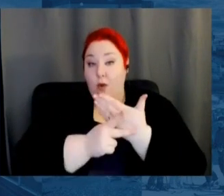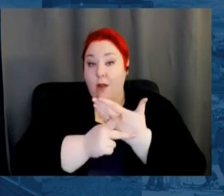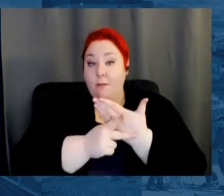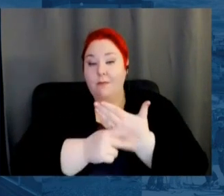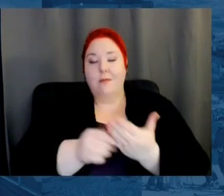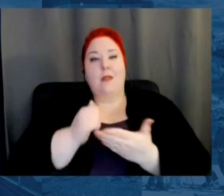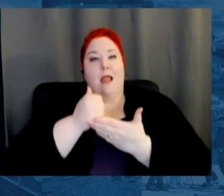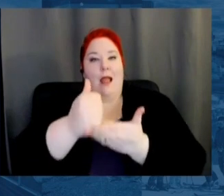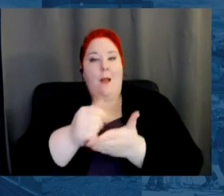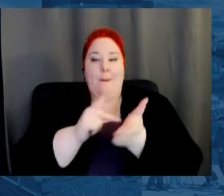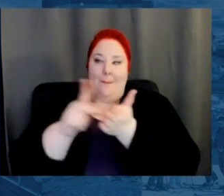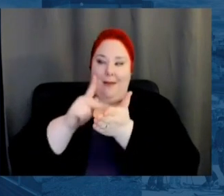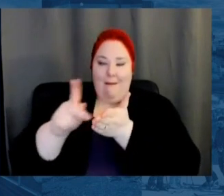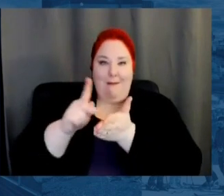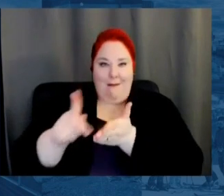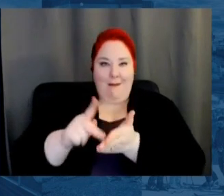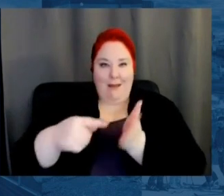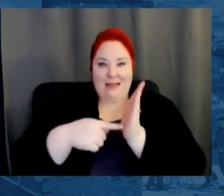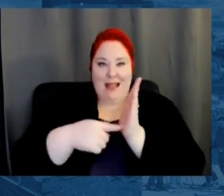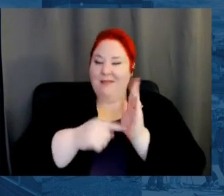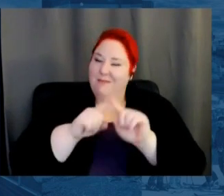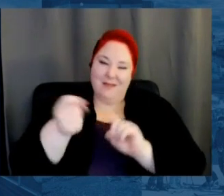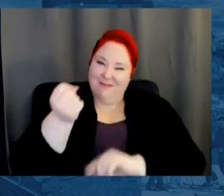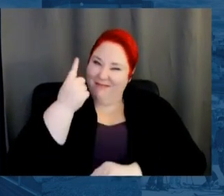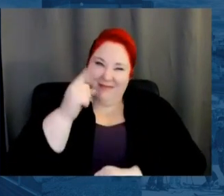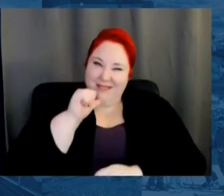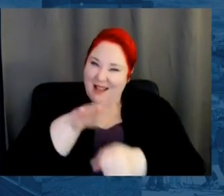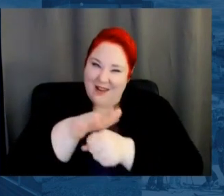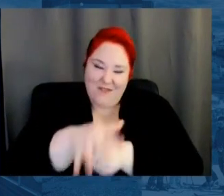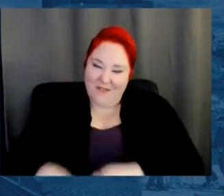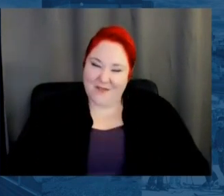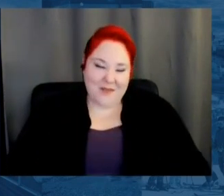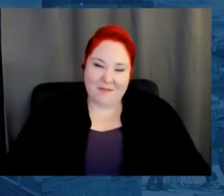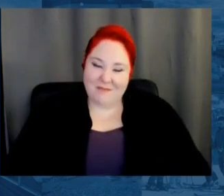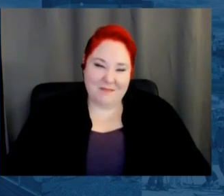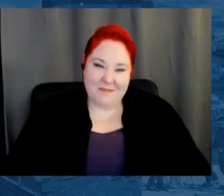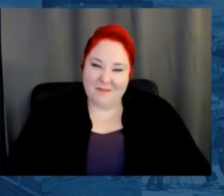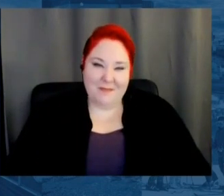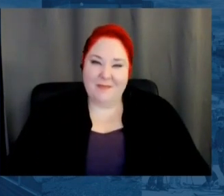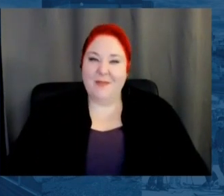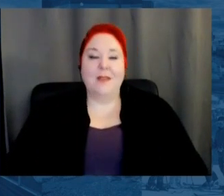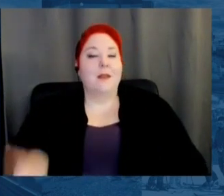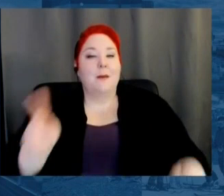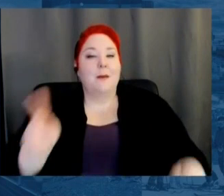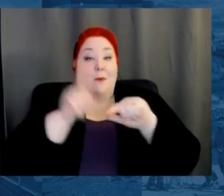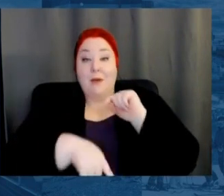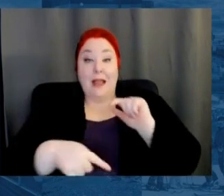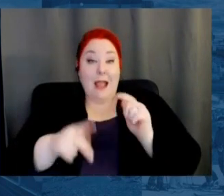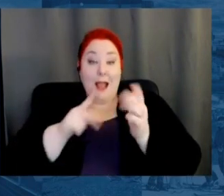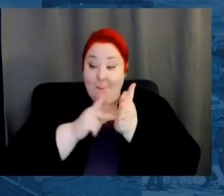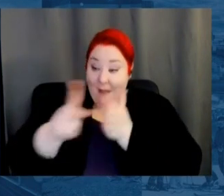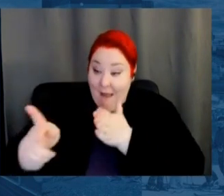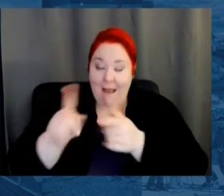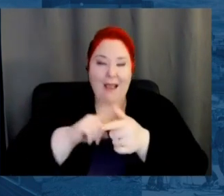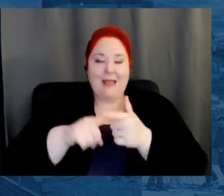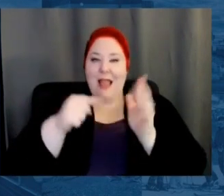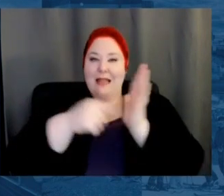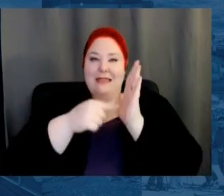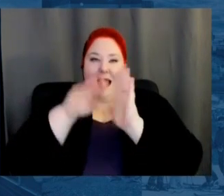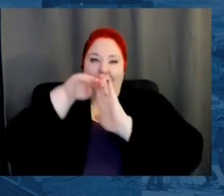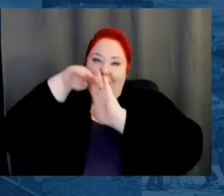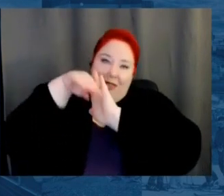these programs often aren't enough. People can't make the big payments, and all of a sudden their debt spirals out of control. People even sometimes